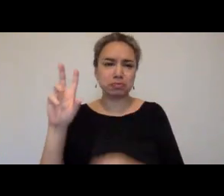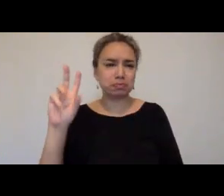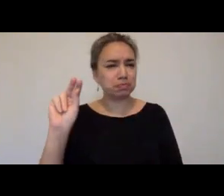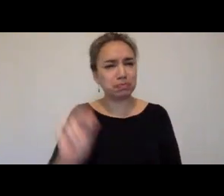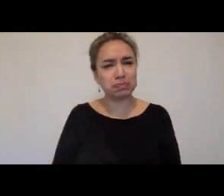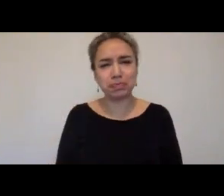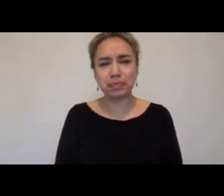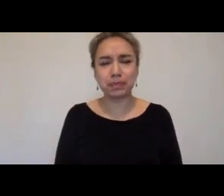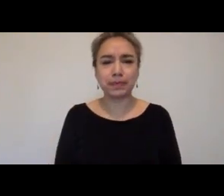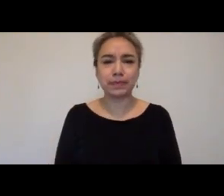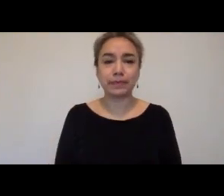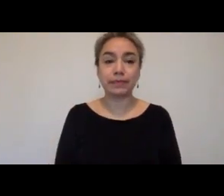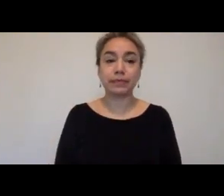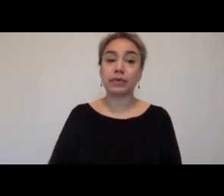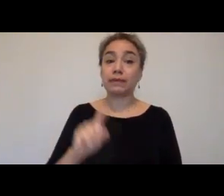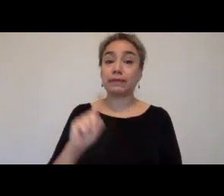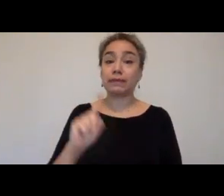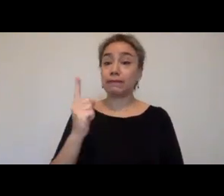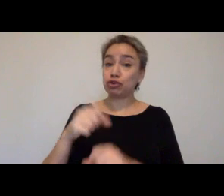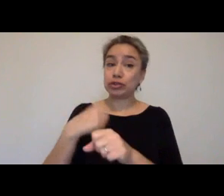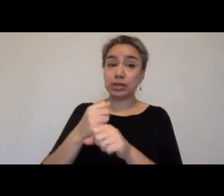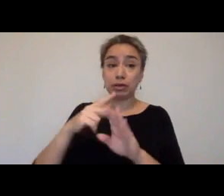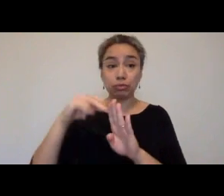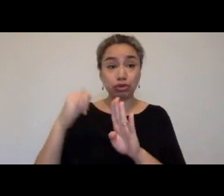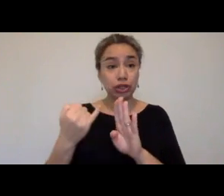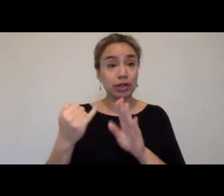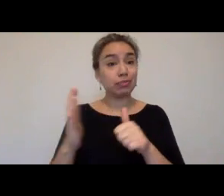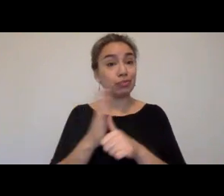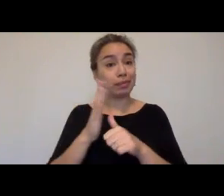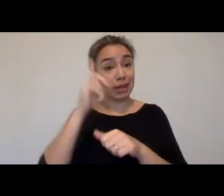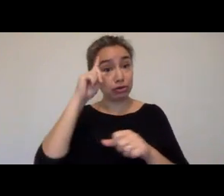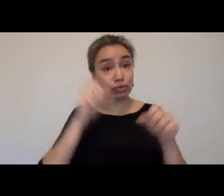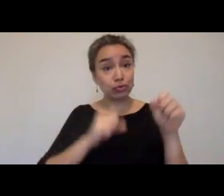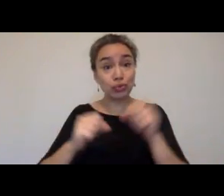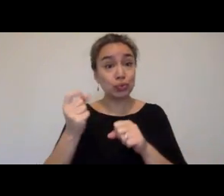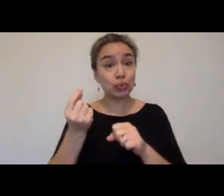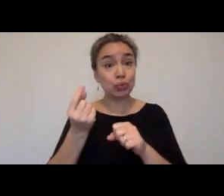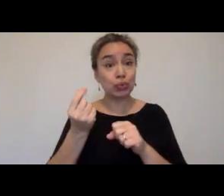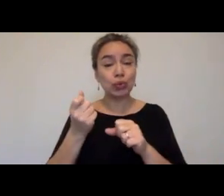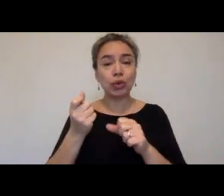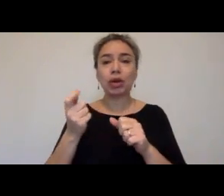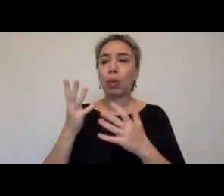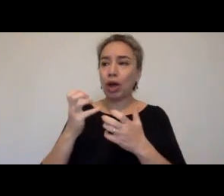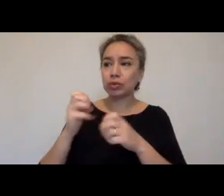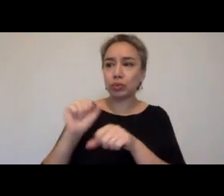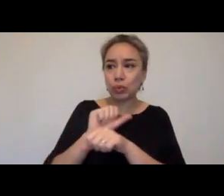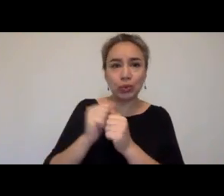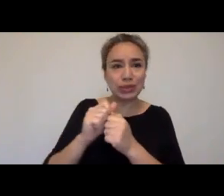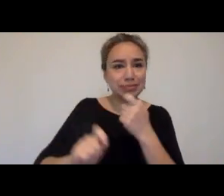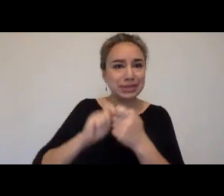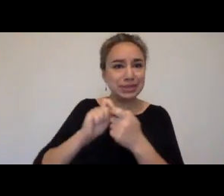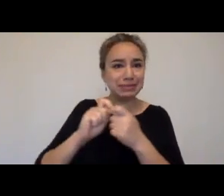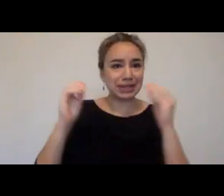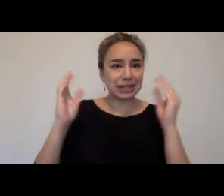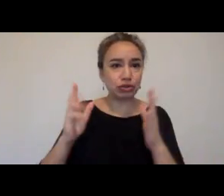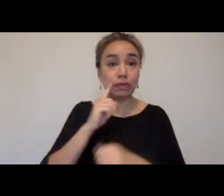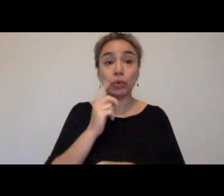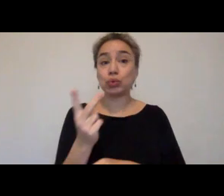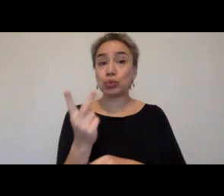So the first year of this project, our primary strategy was to collaborate with specific instructors for 2 courses per